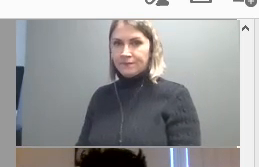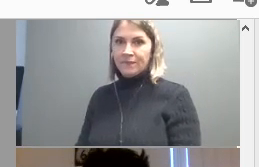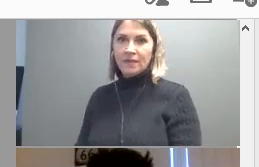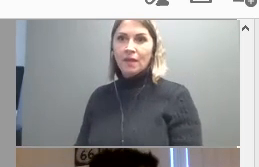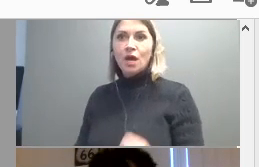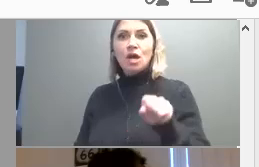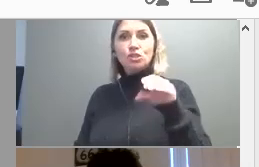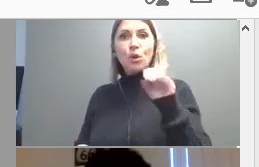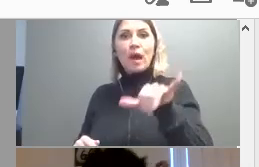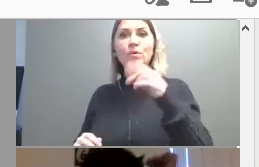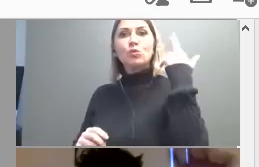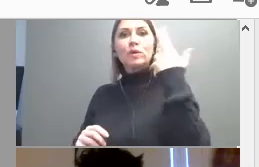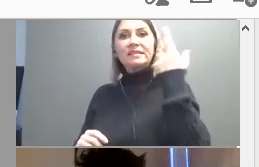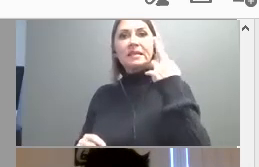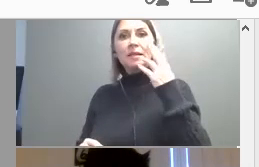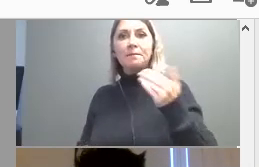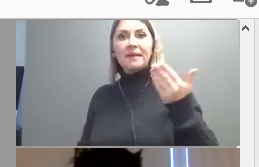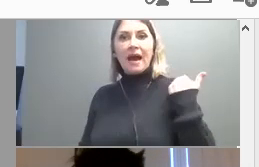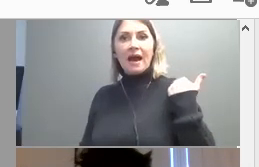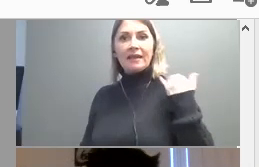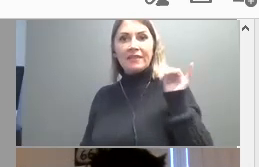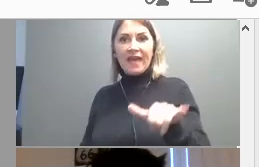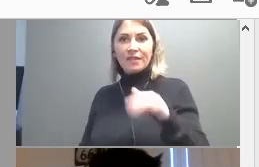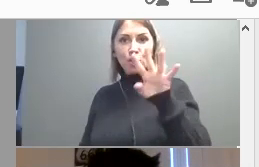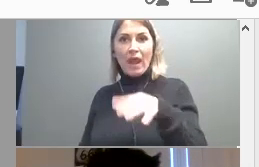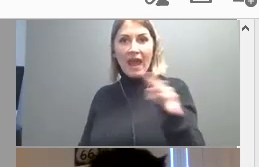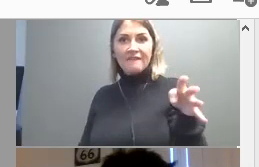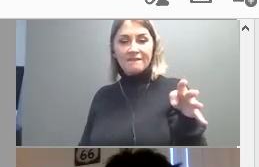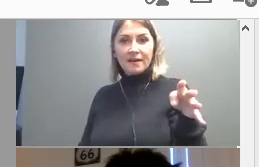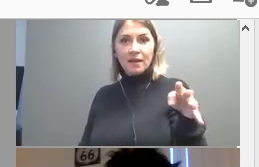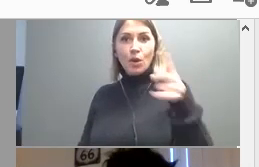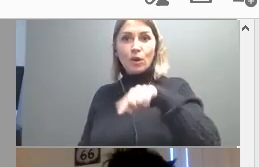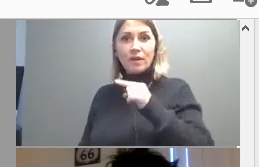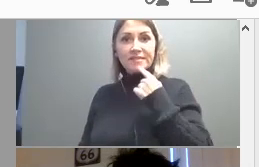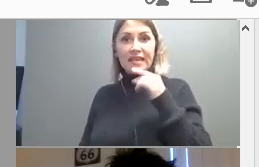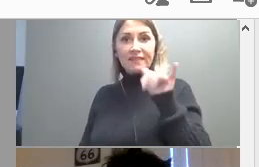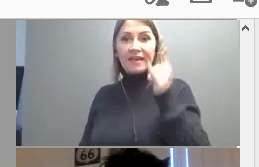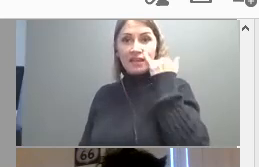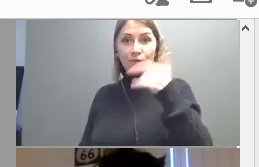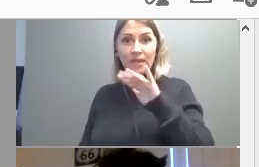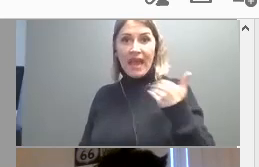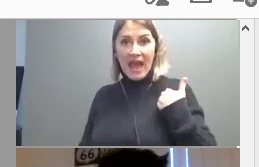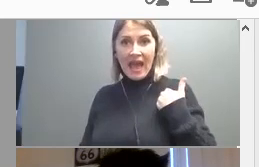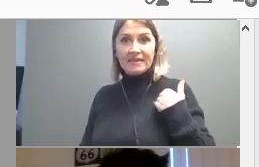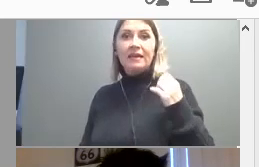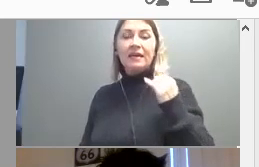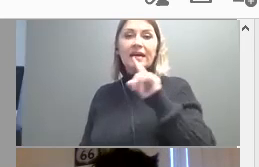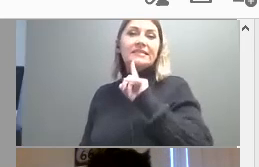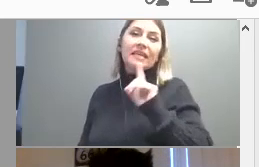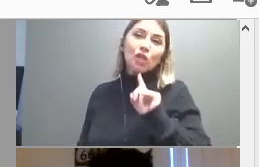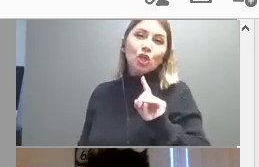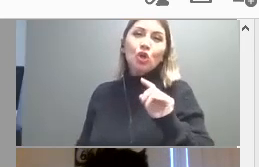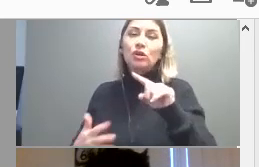reasoning behind this particular graph here, where we are saying that if we had a singular set